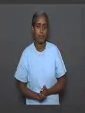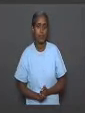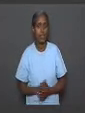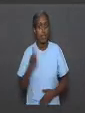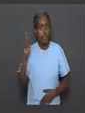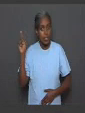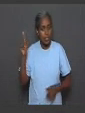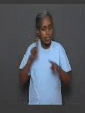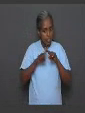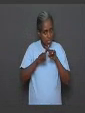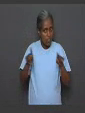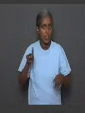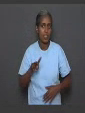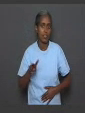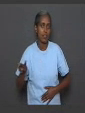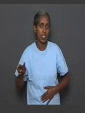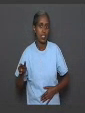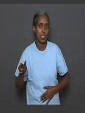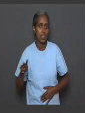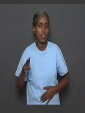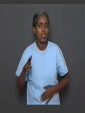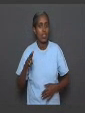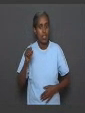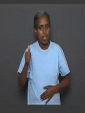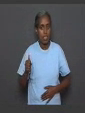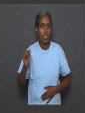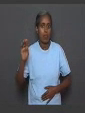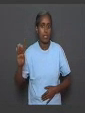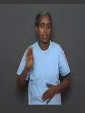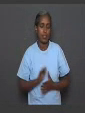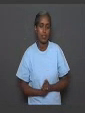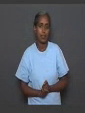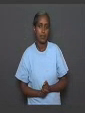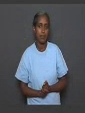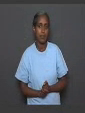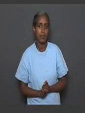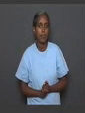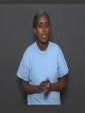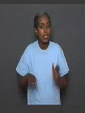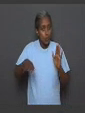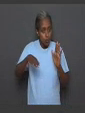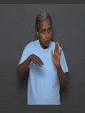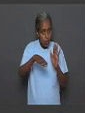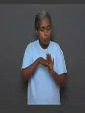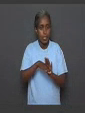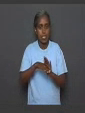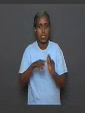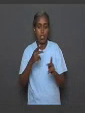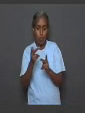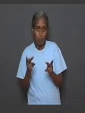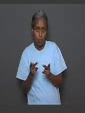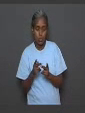Here is a different vector called AB. To represent its position